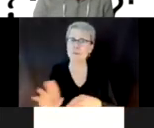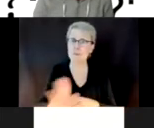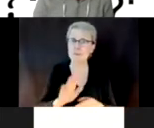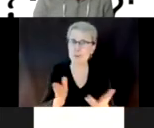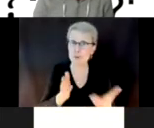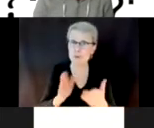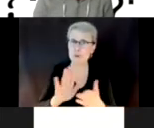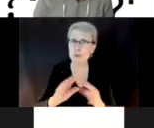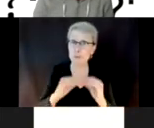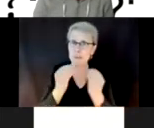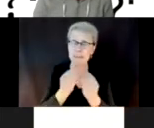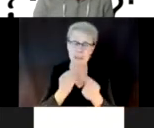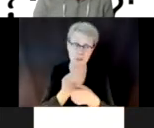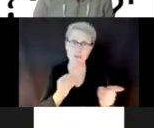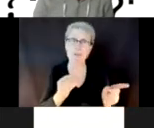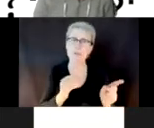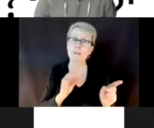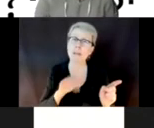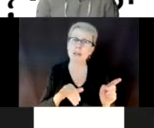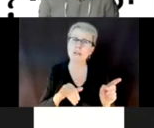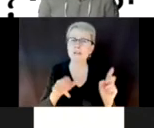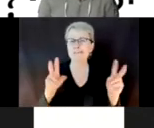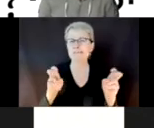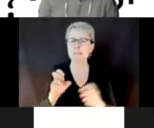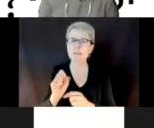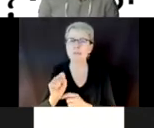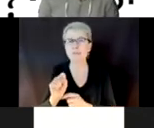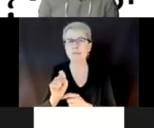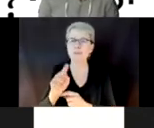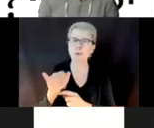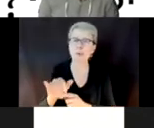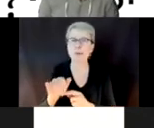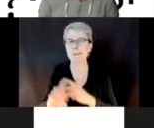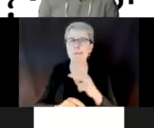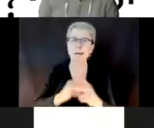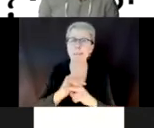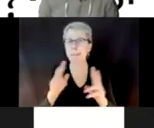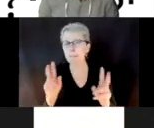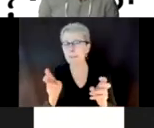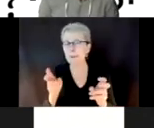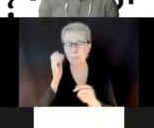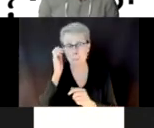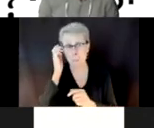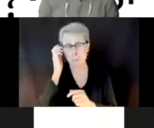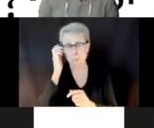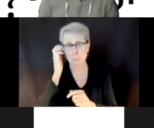organization. So those are sort of story types, we call them. And it's really just figuring out what,